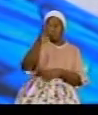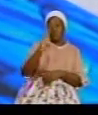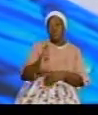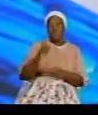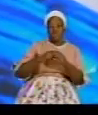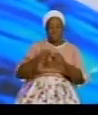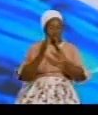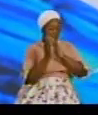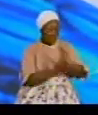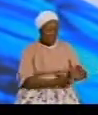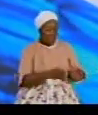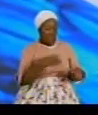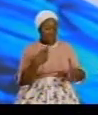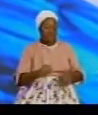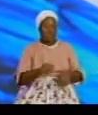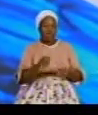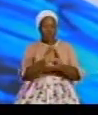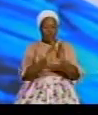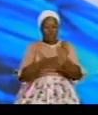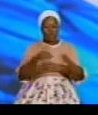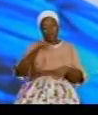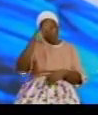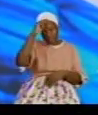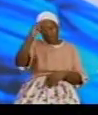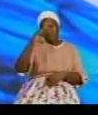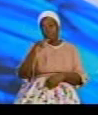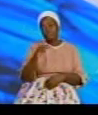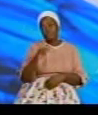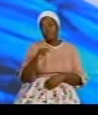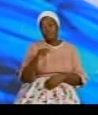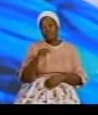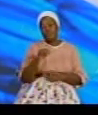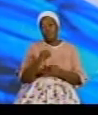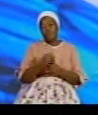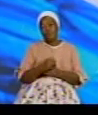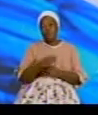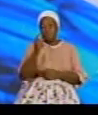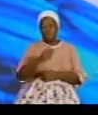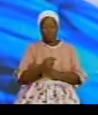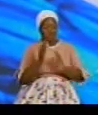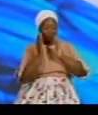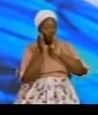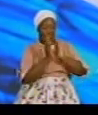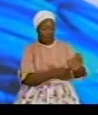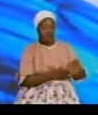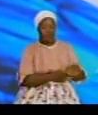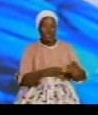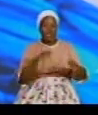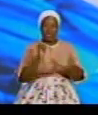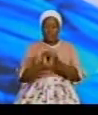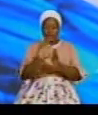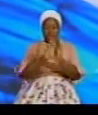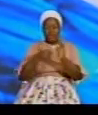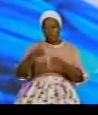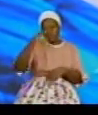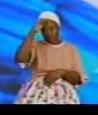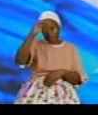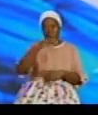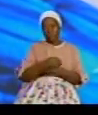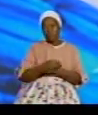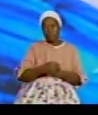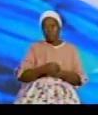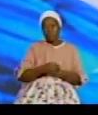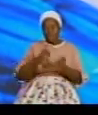you reject the commandments of men. You shun the commandments of men.